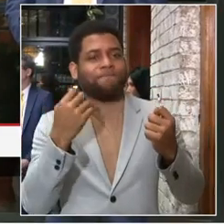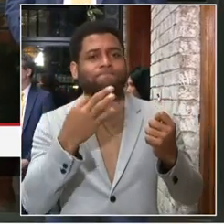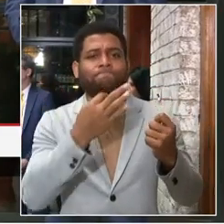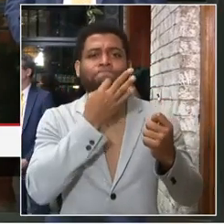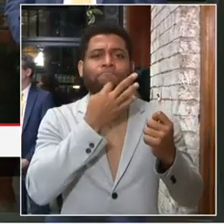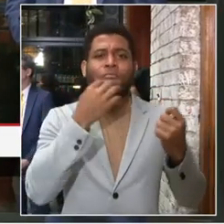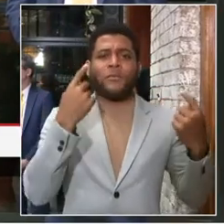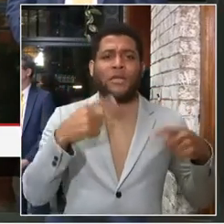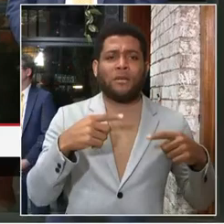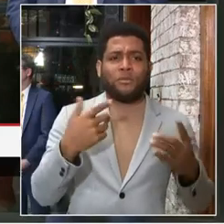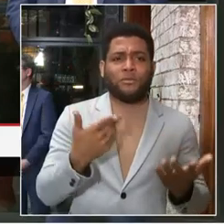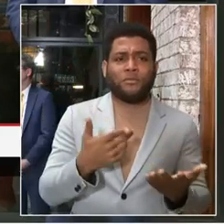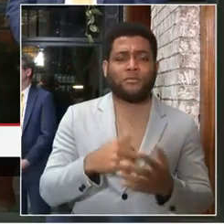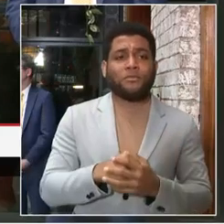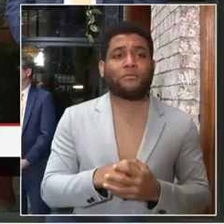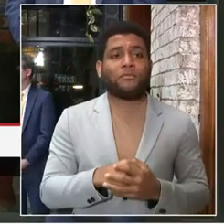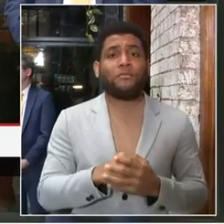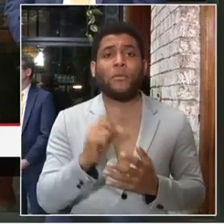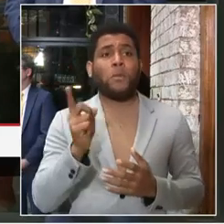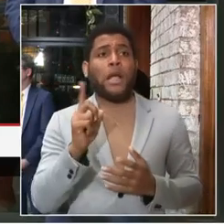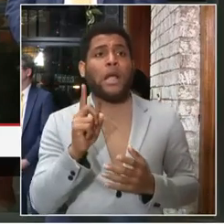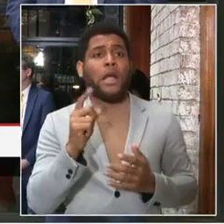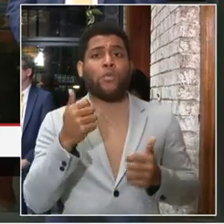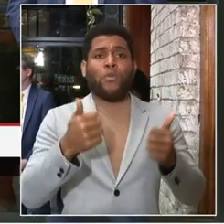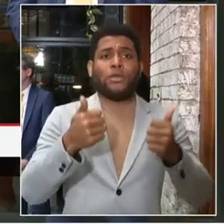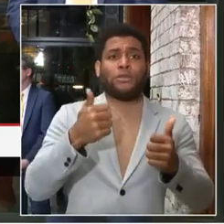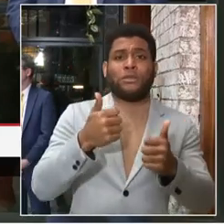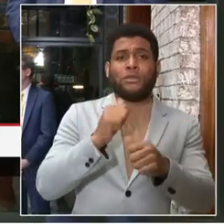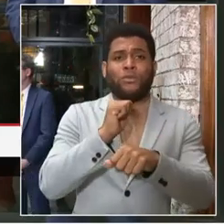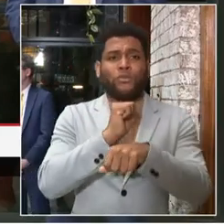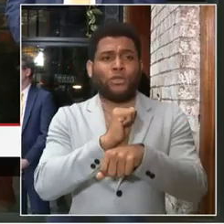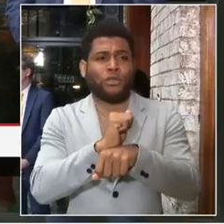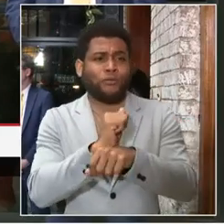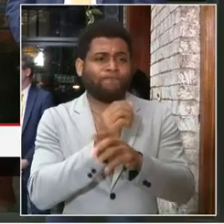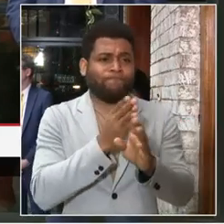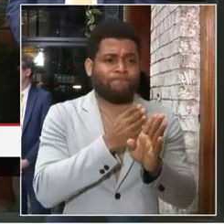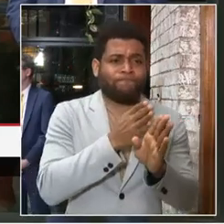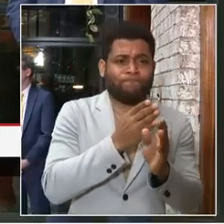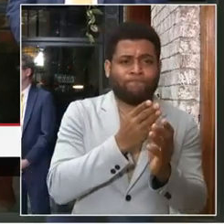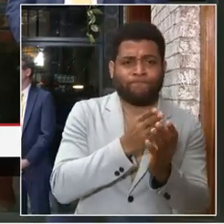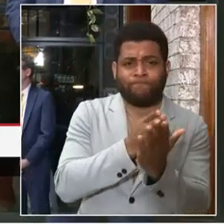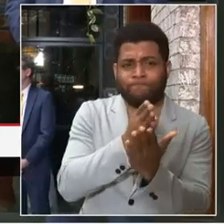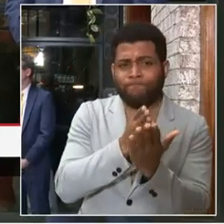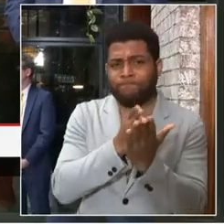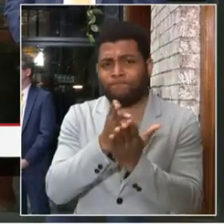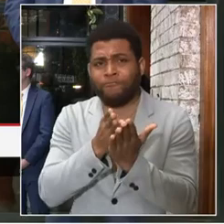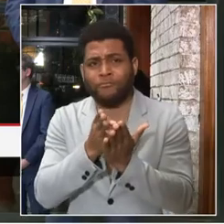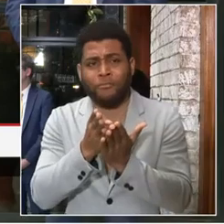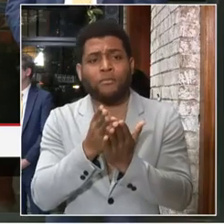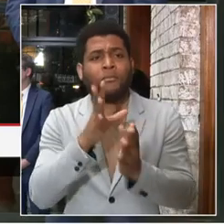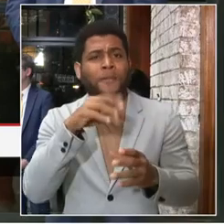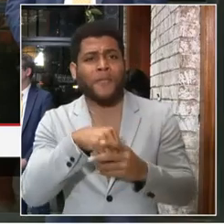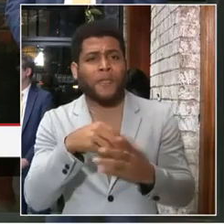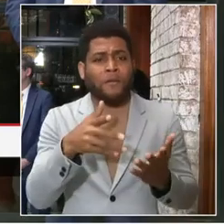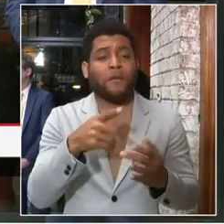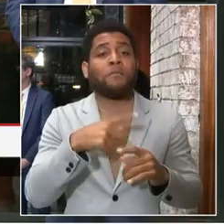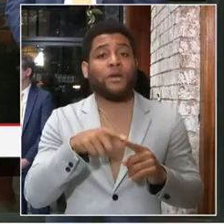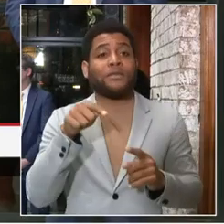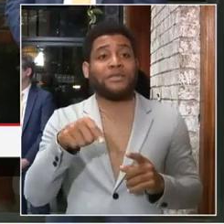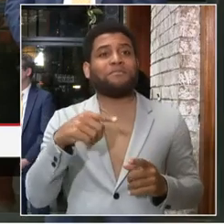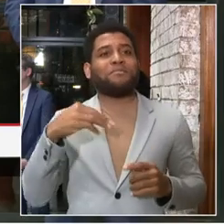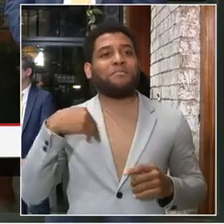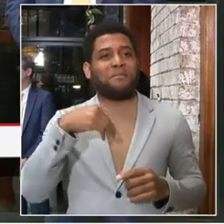not sure which of the work streams that she is working on in particular, but she's a member of the steering committee that